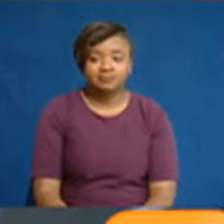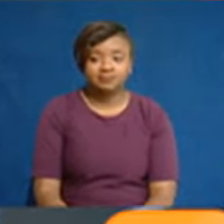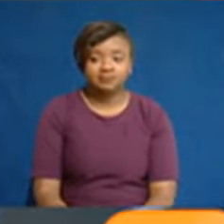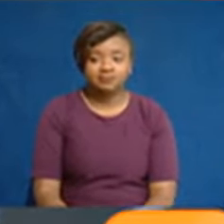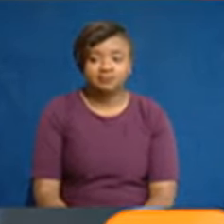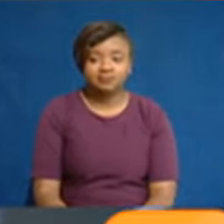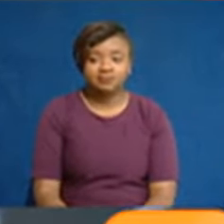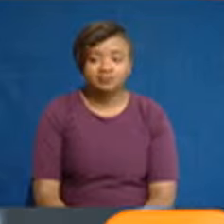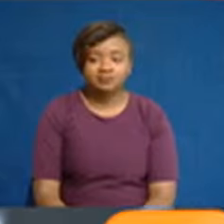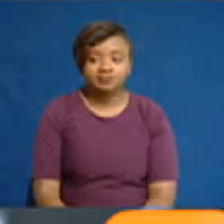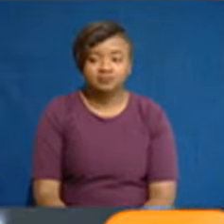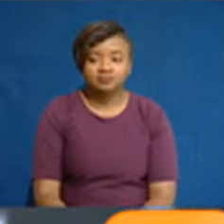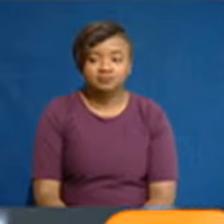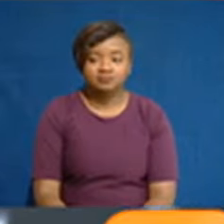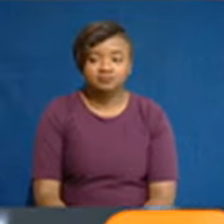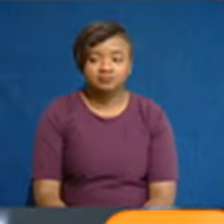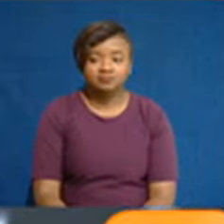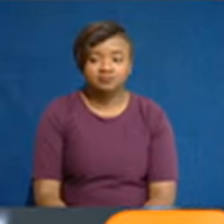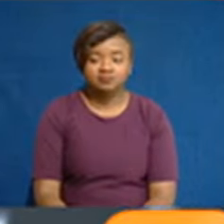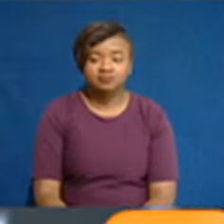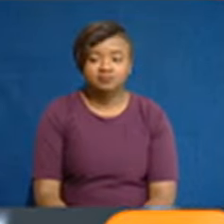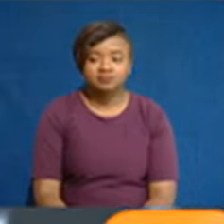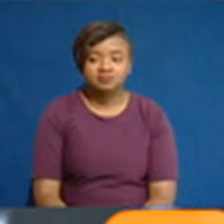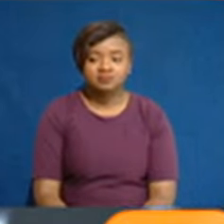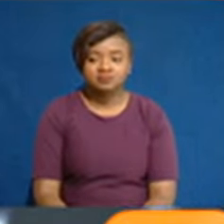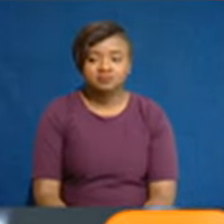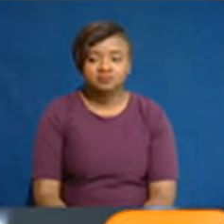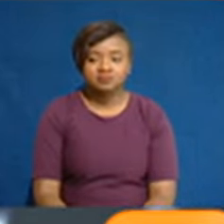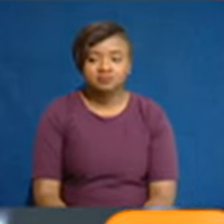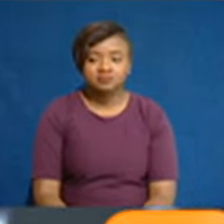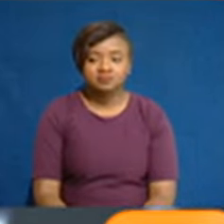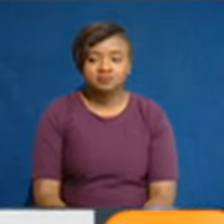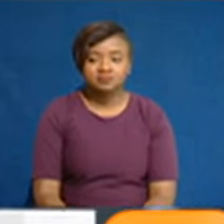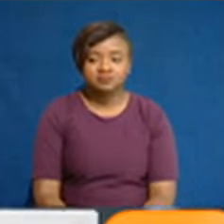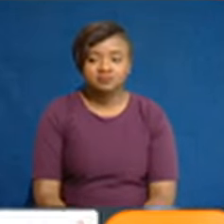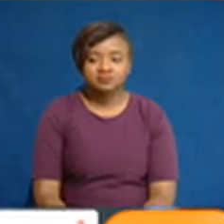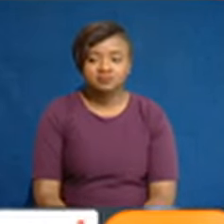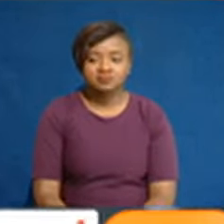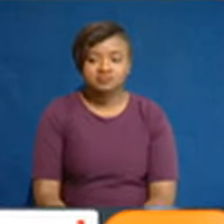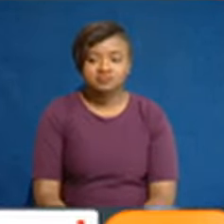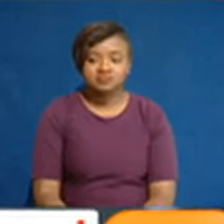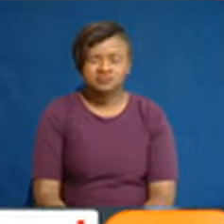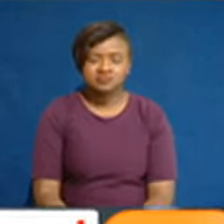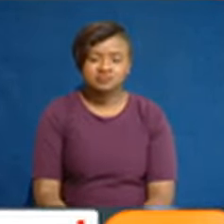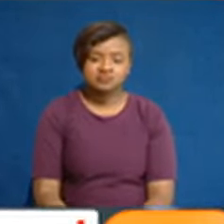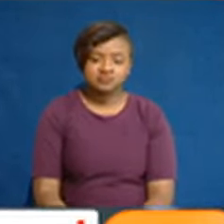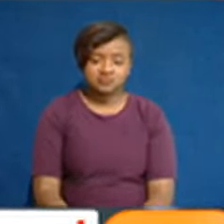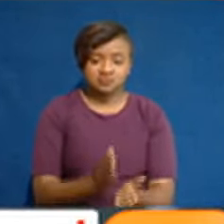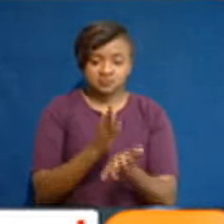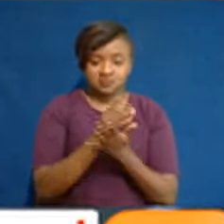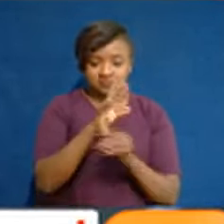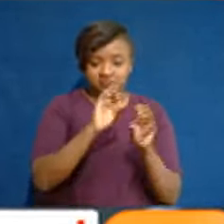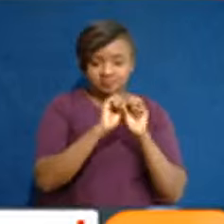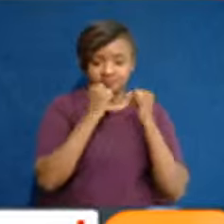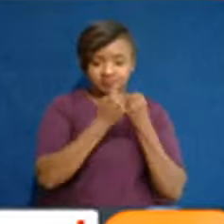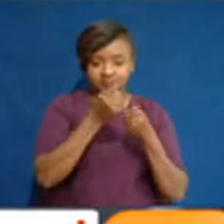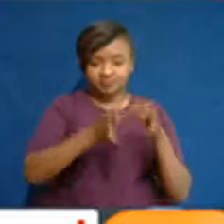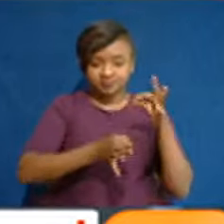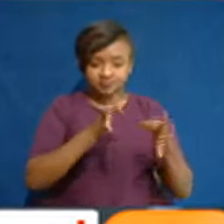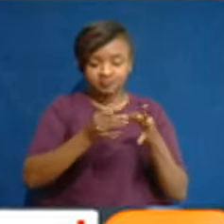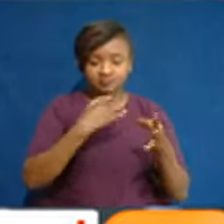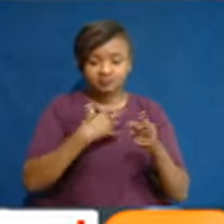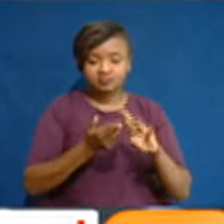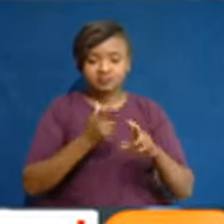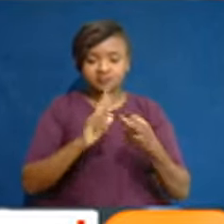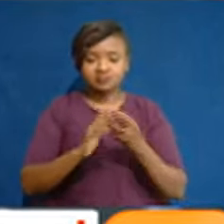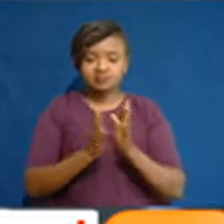that there has been a whole process, even if you look at the history of the social justice movement. Of course, it has its relationship with the progressive non-governmental